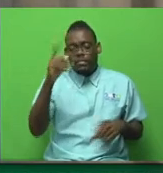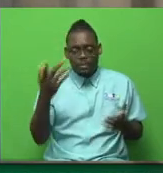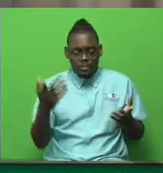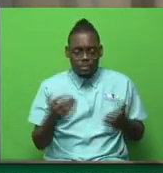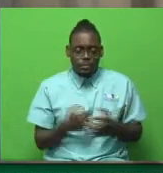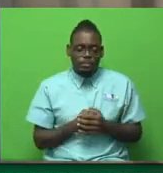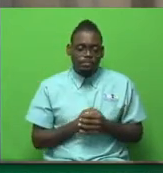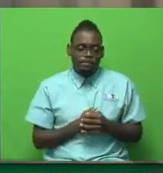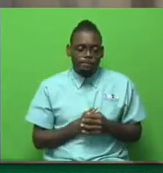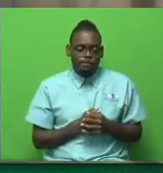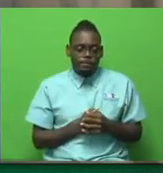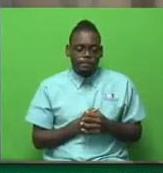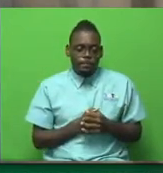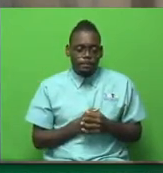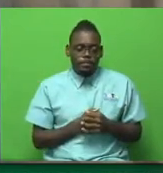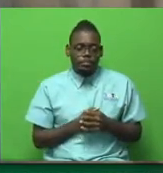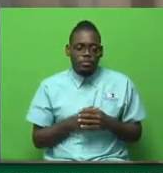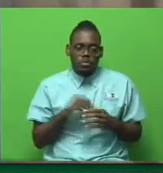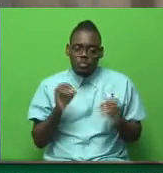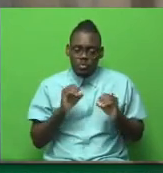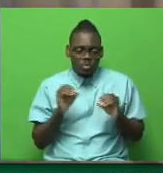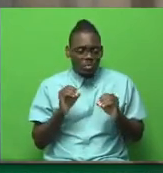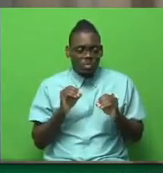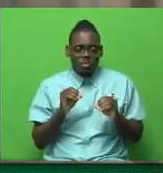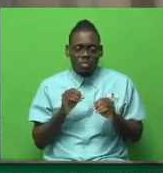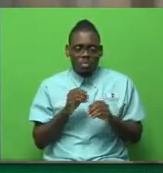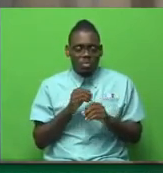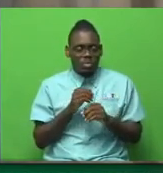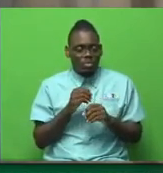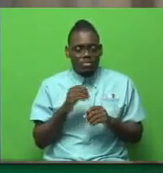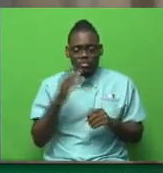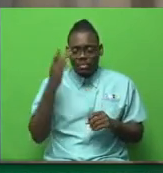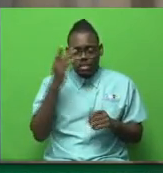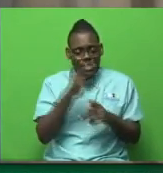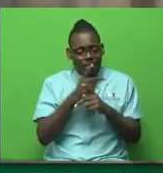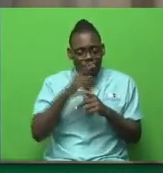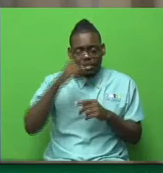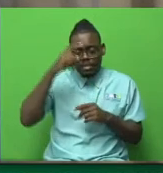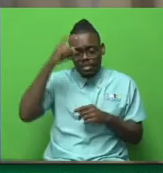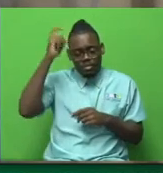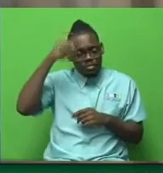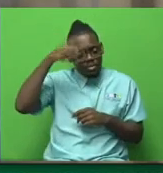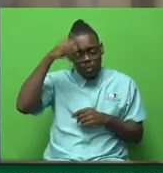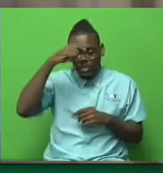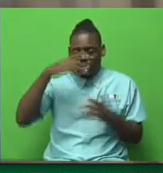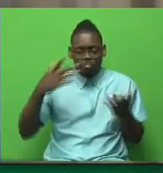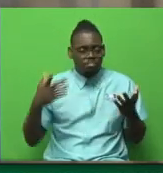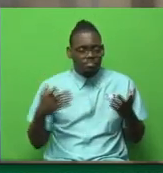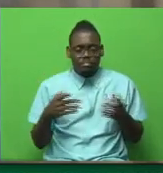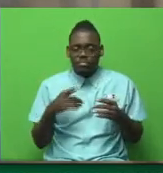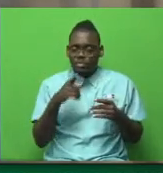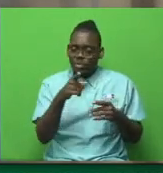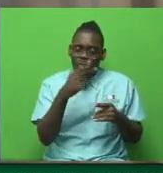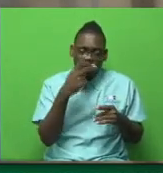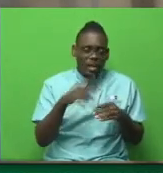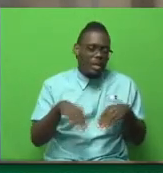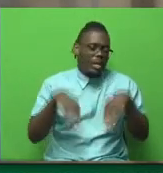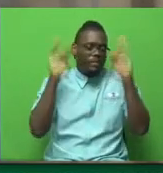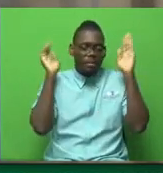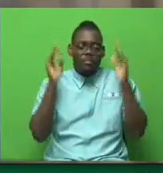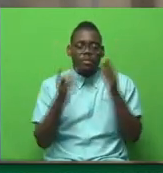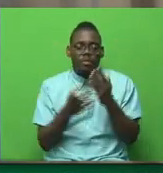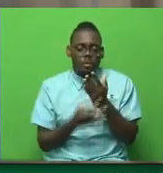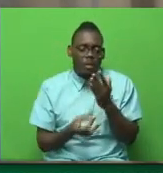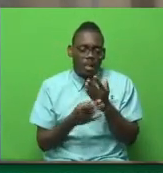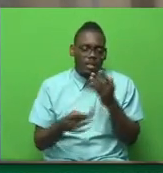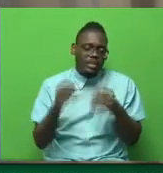no right thinking person would say give up oil and gas as a matter of fact Common Sense Madam speaker